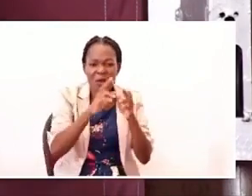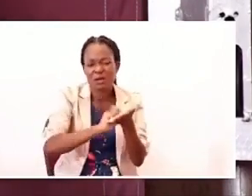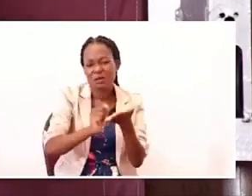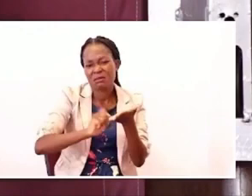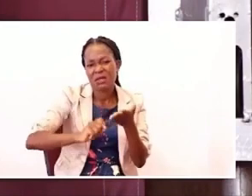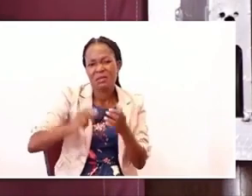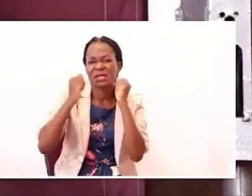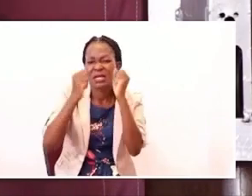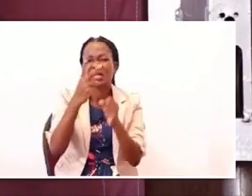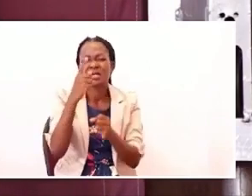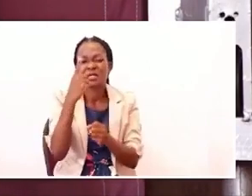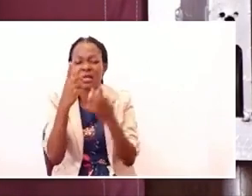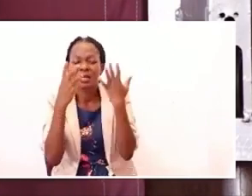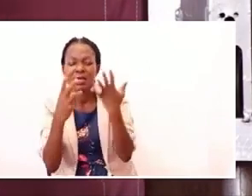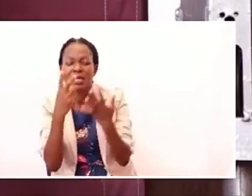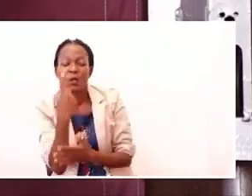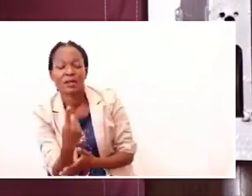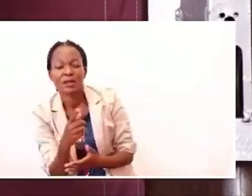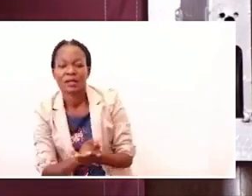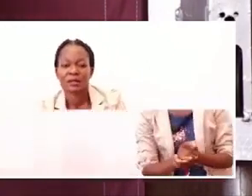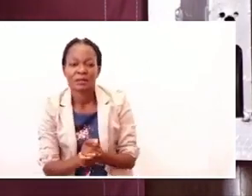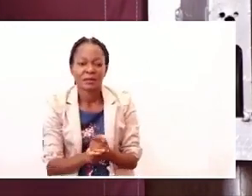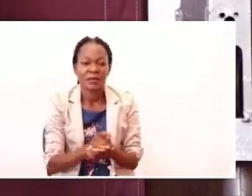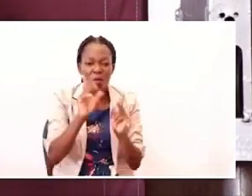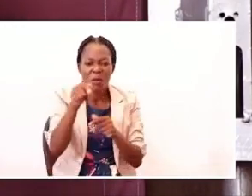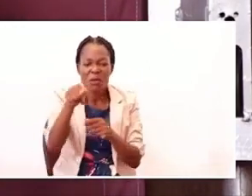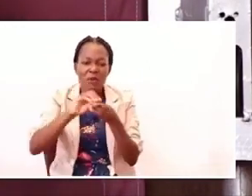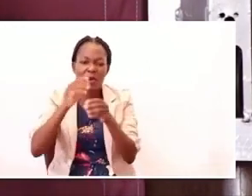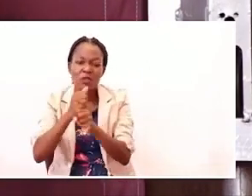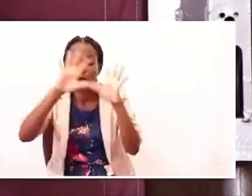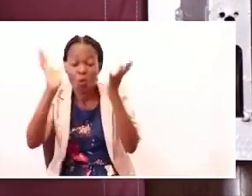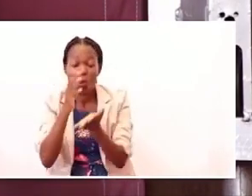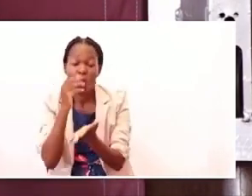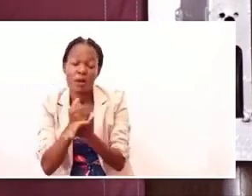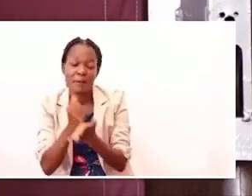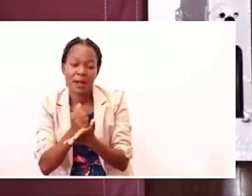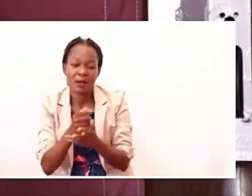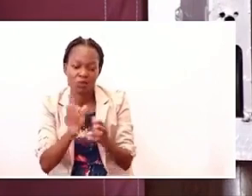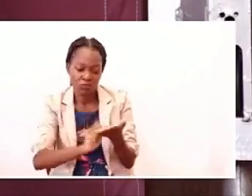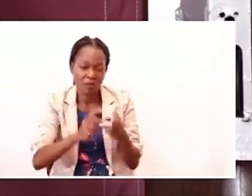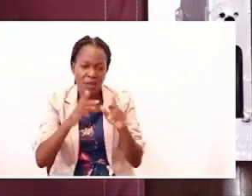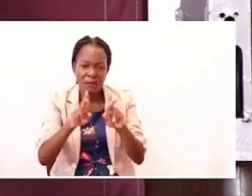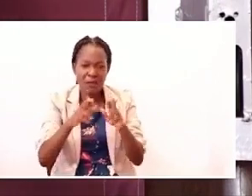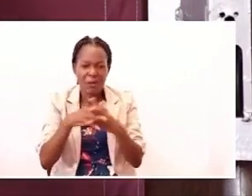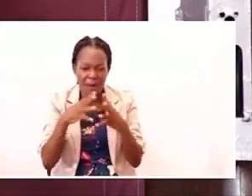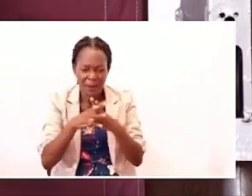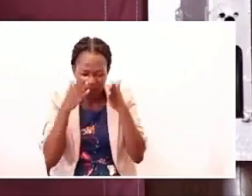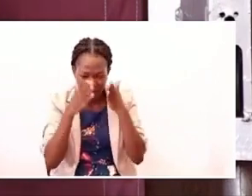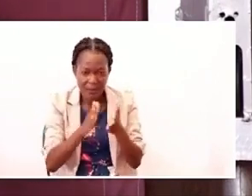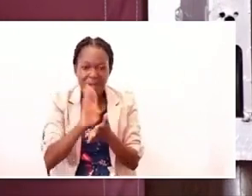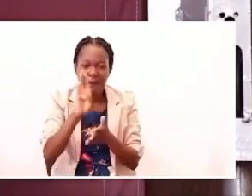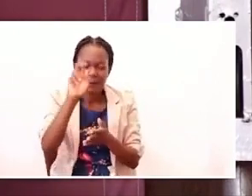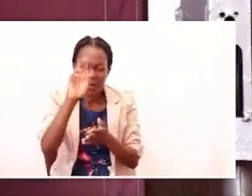in 1981. Begg was a World Bank economist who wrote a report typically referred to as the Begg